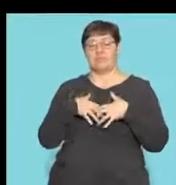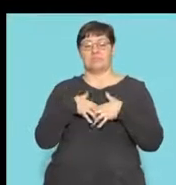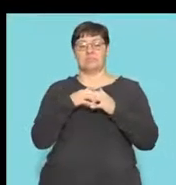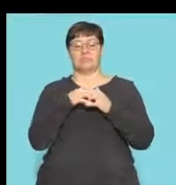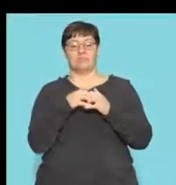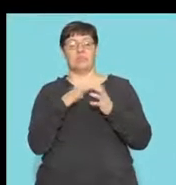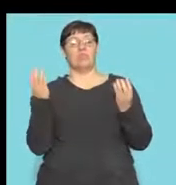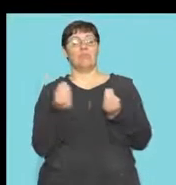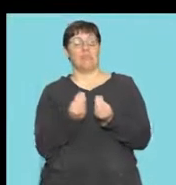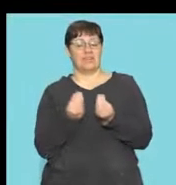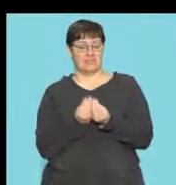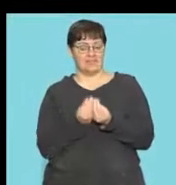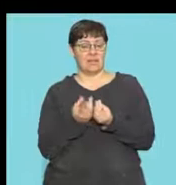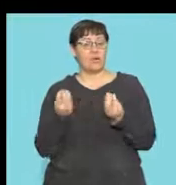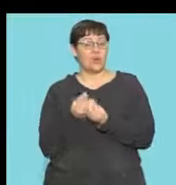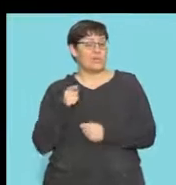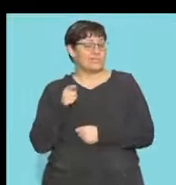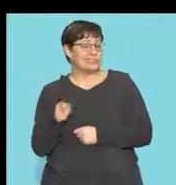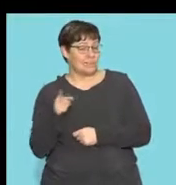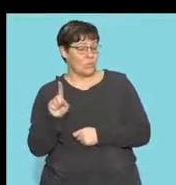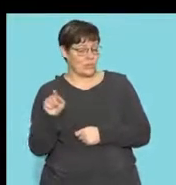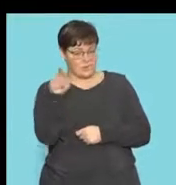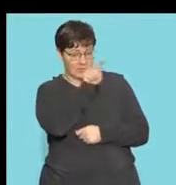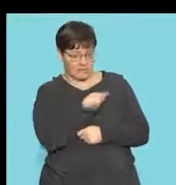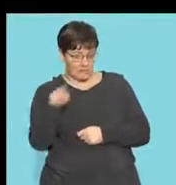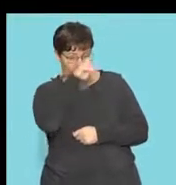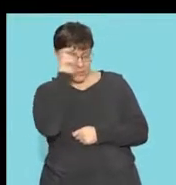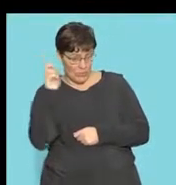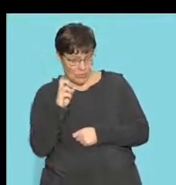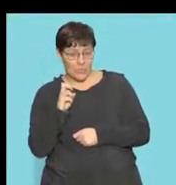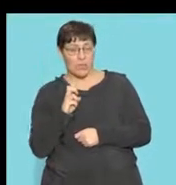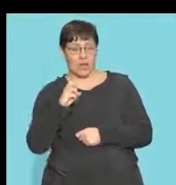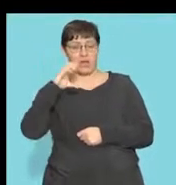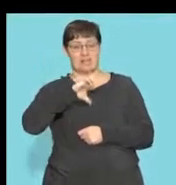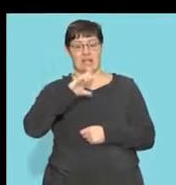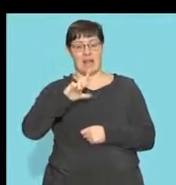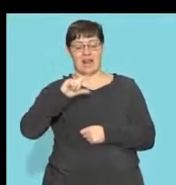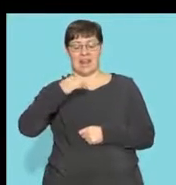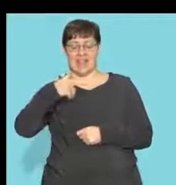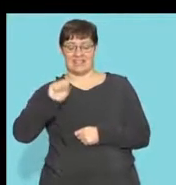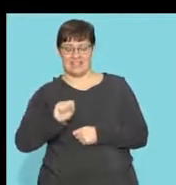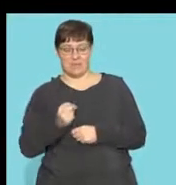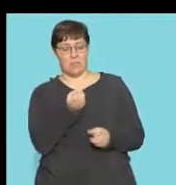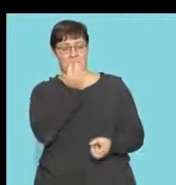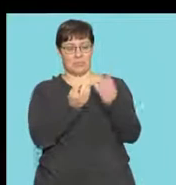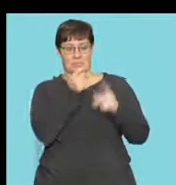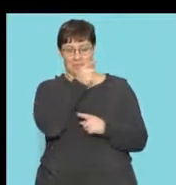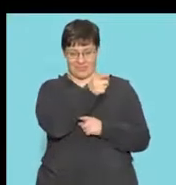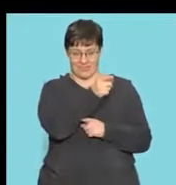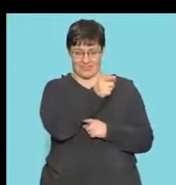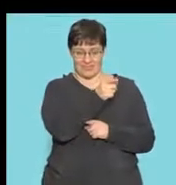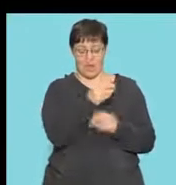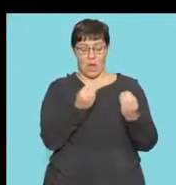electrons, that's going to form the product, and the product I'm going to circle in blue is chlorine gas. And